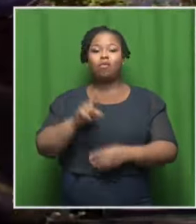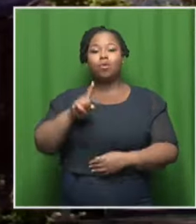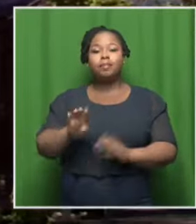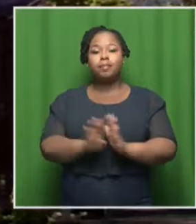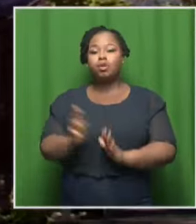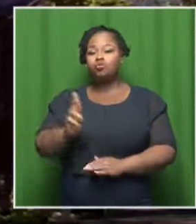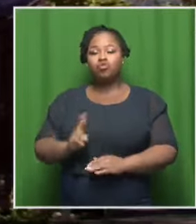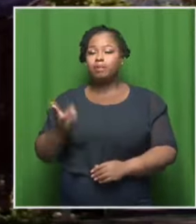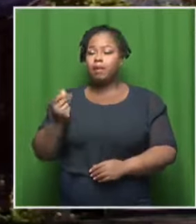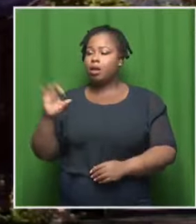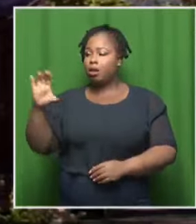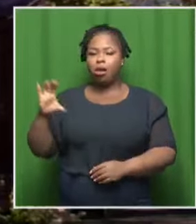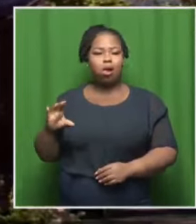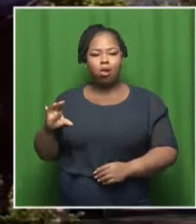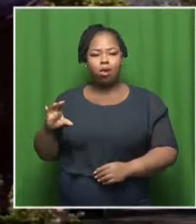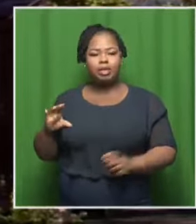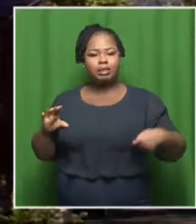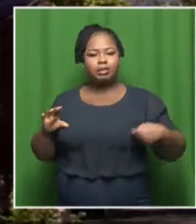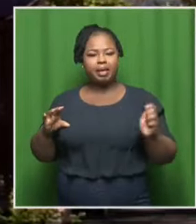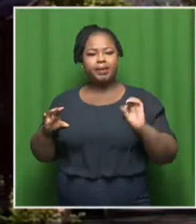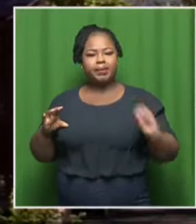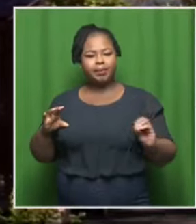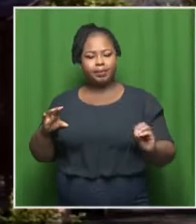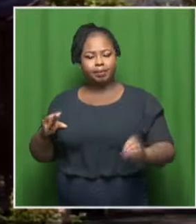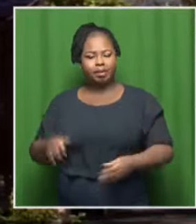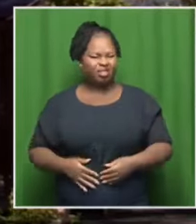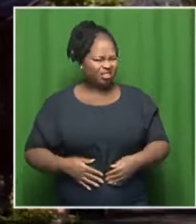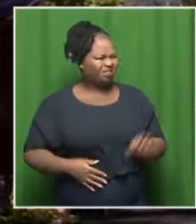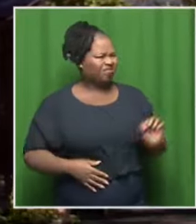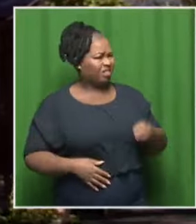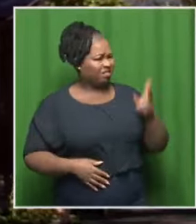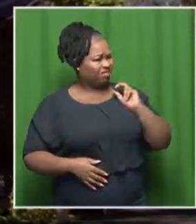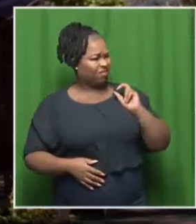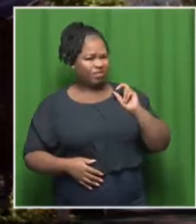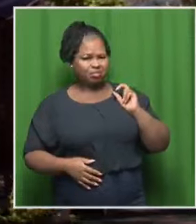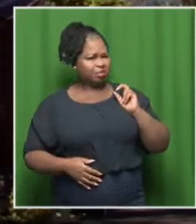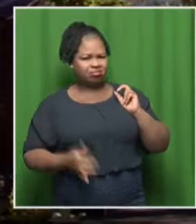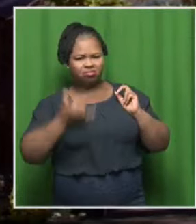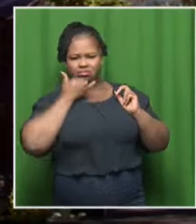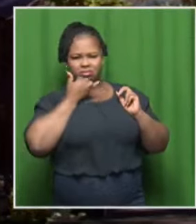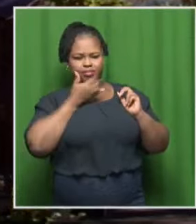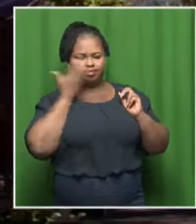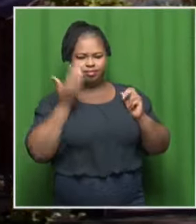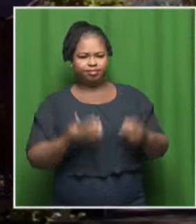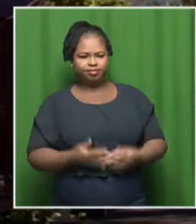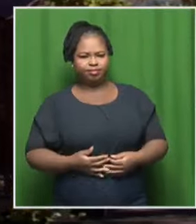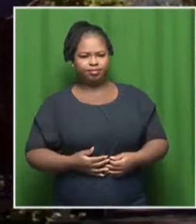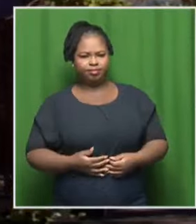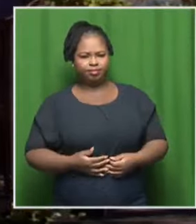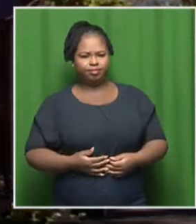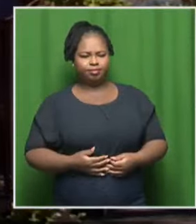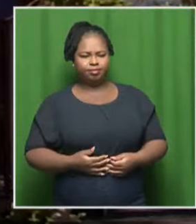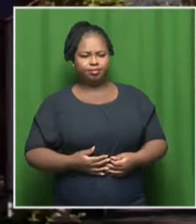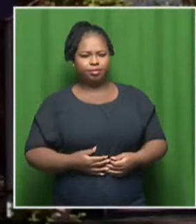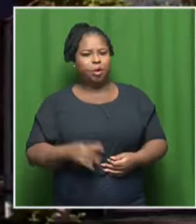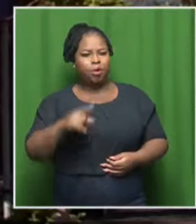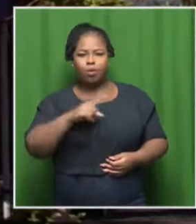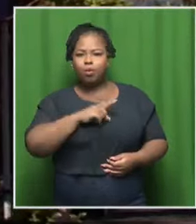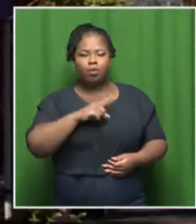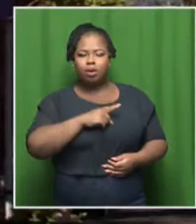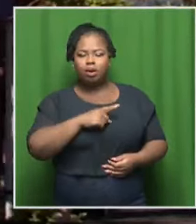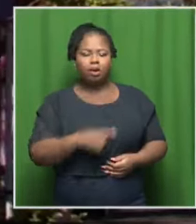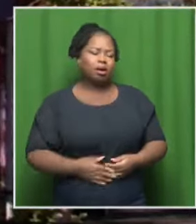didn't spend. Yes, I did, and it didn't go down well with me. This is because we have